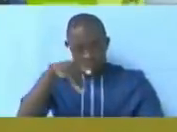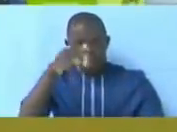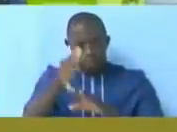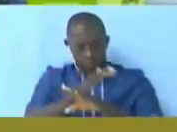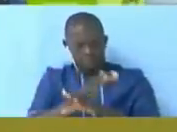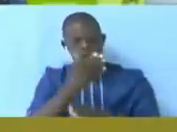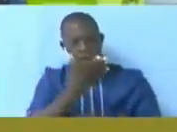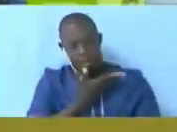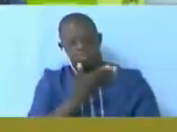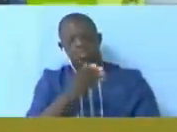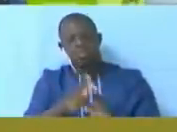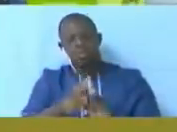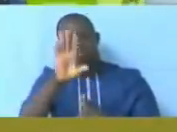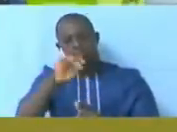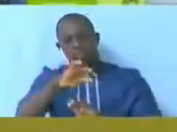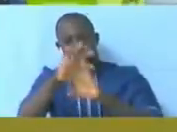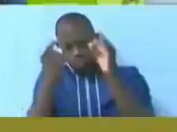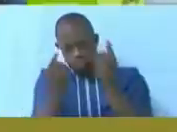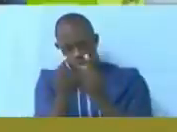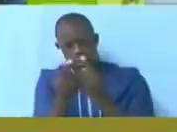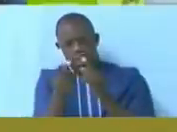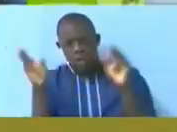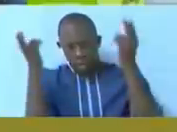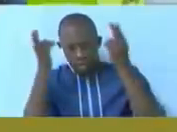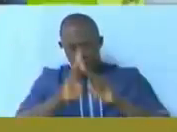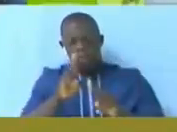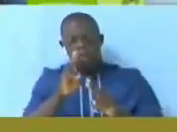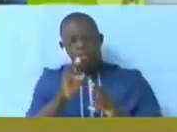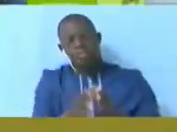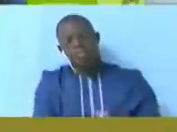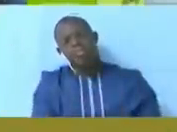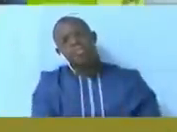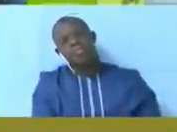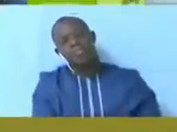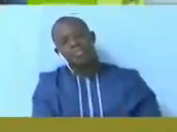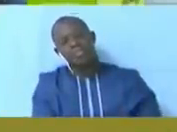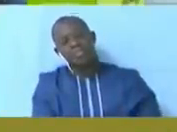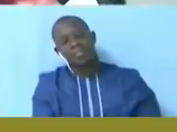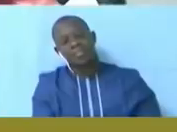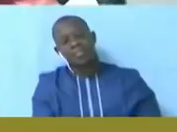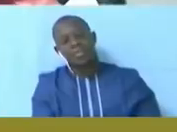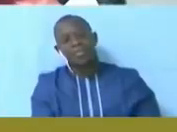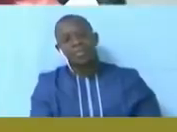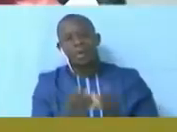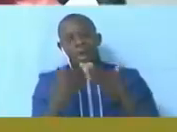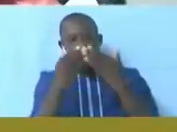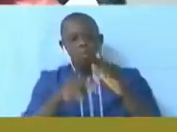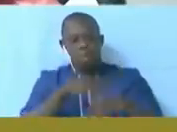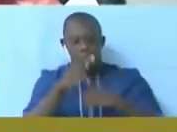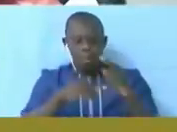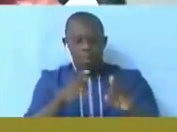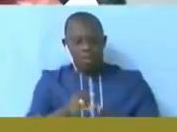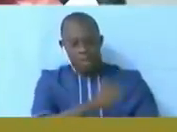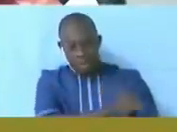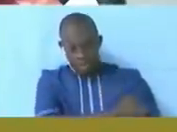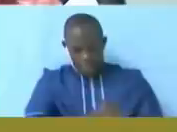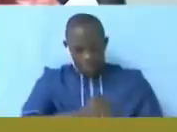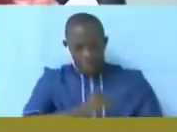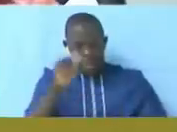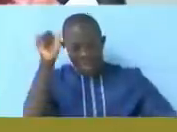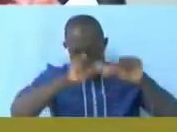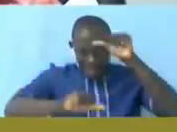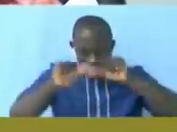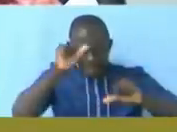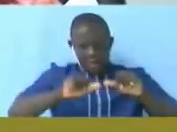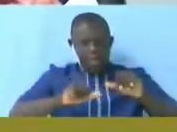mu mewo wole keta muani lulunjangoti ye tumiro la menka. Can you give us the criminal analysis or the analysis of